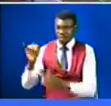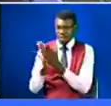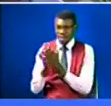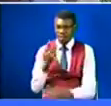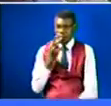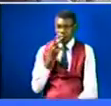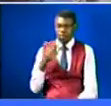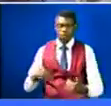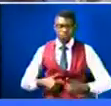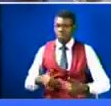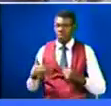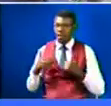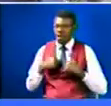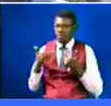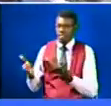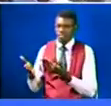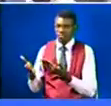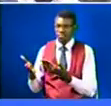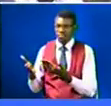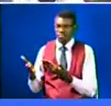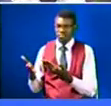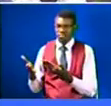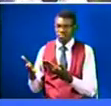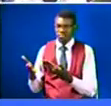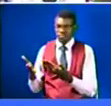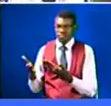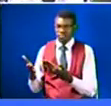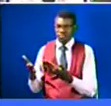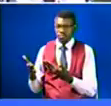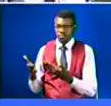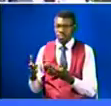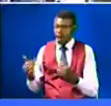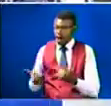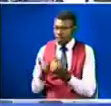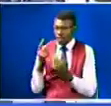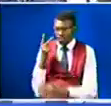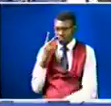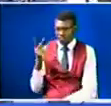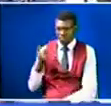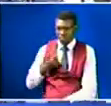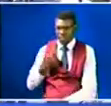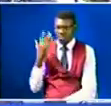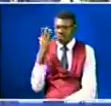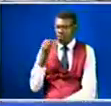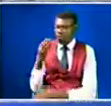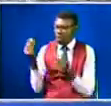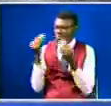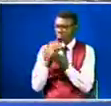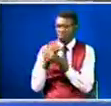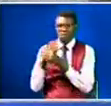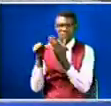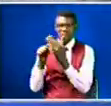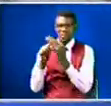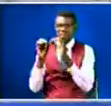Kuna vijana wetu hapa bado waka singo. Kama umeona mchana mzuri, hakuna shida. River